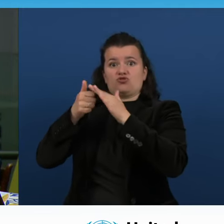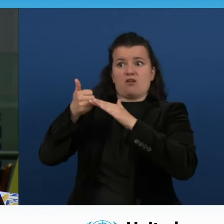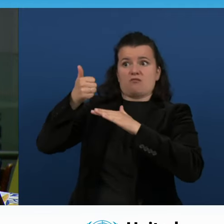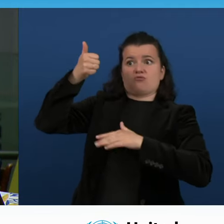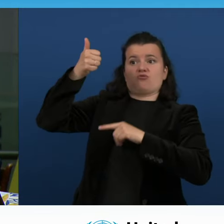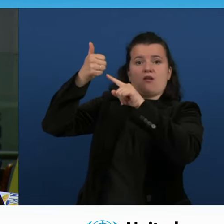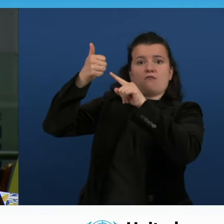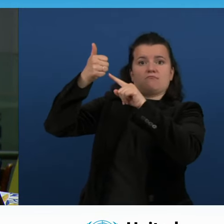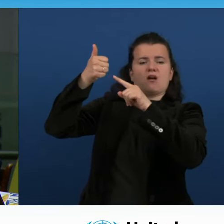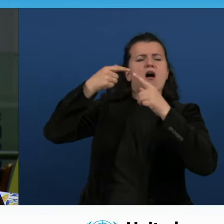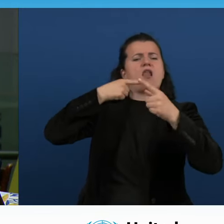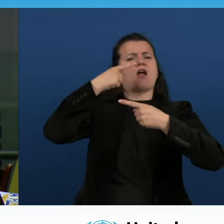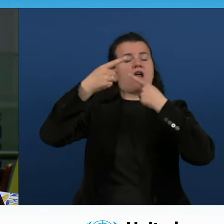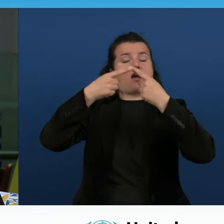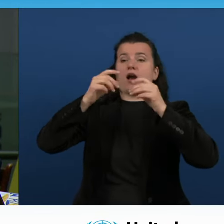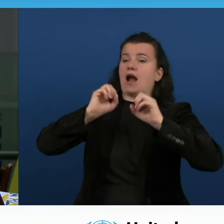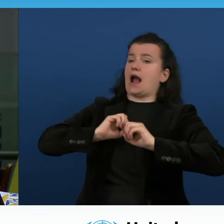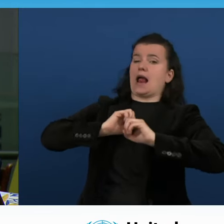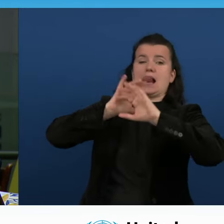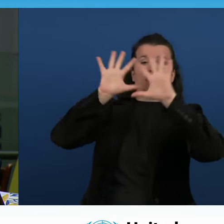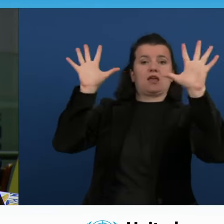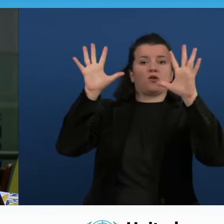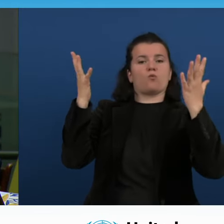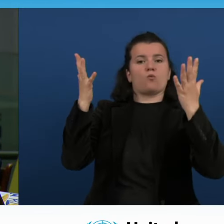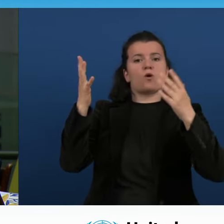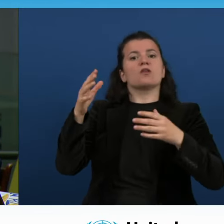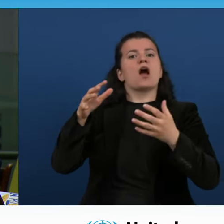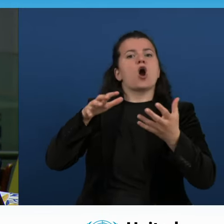across conflicts, ongoing conflicts.